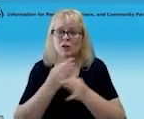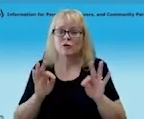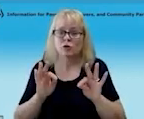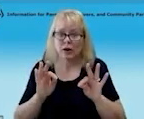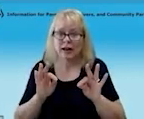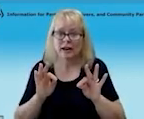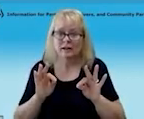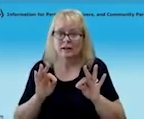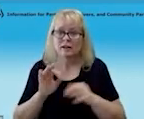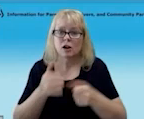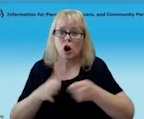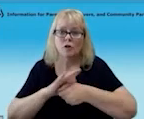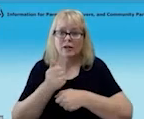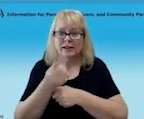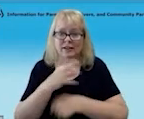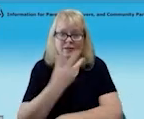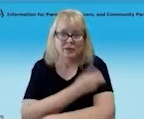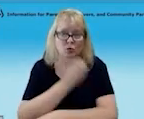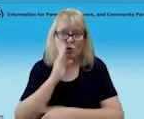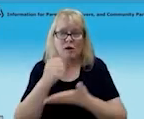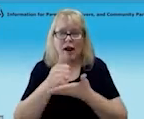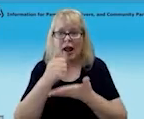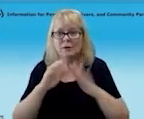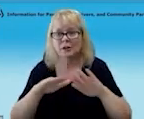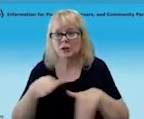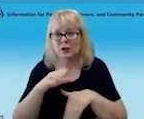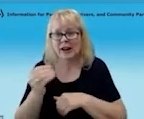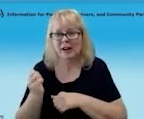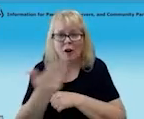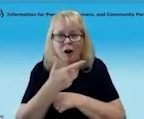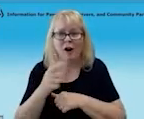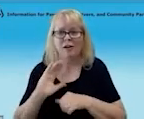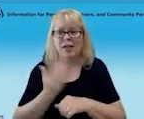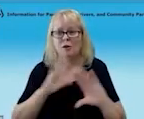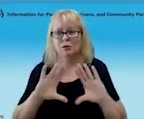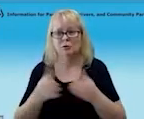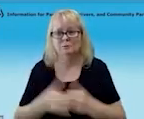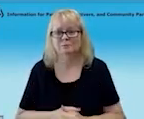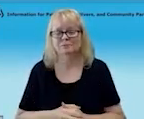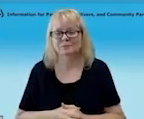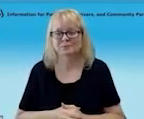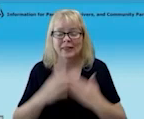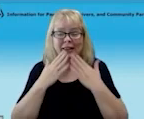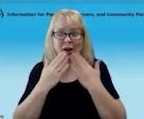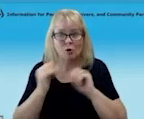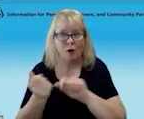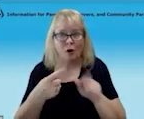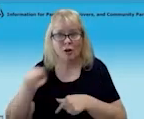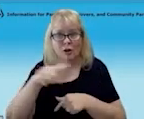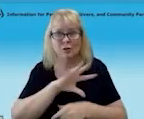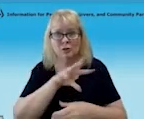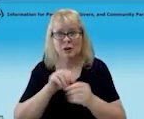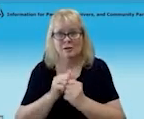to encourage each of you to share the information shared today in your communities. Getting the free